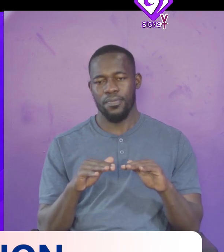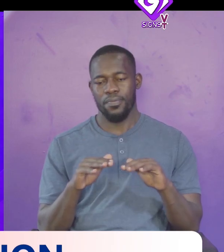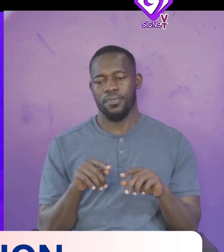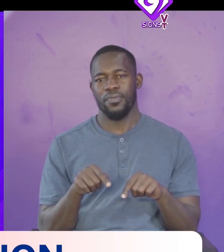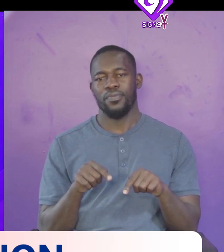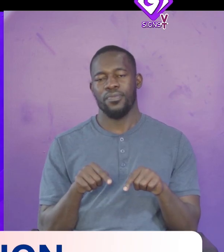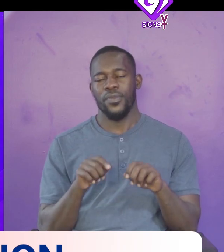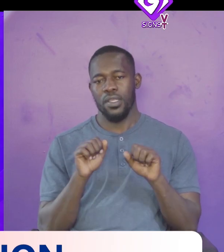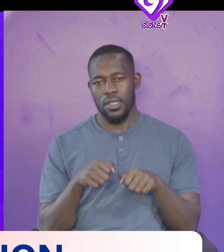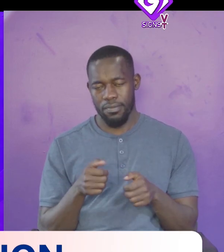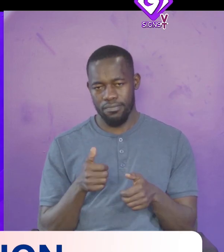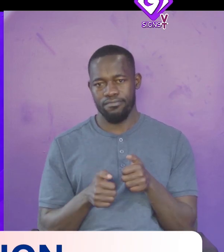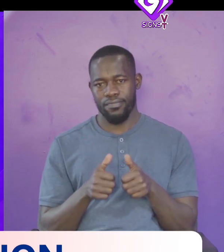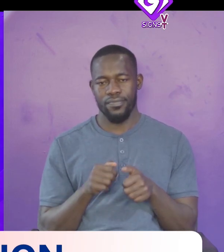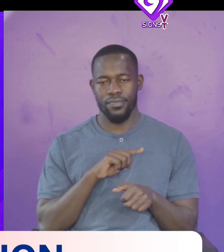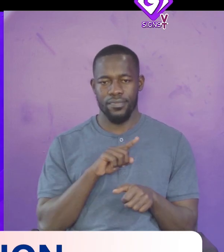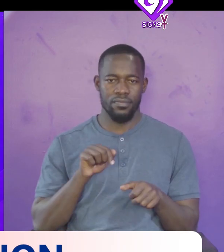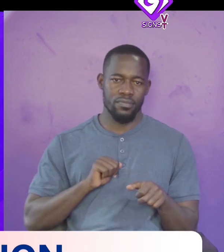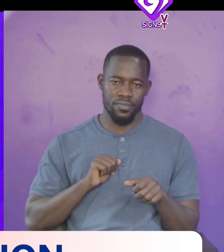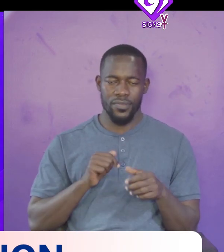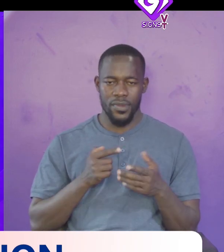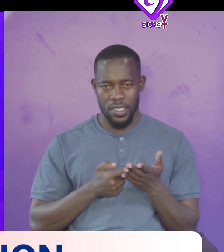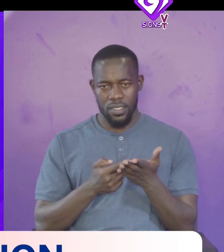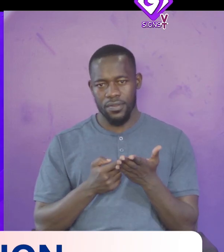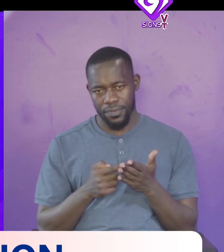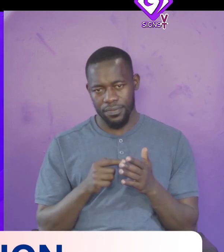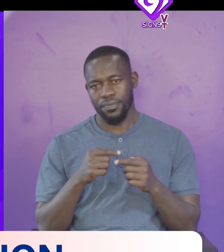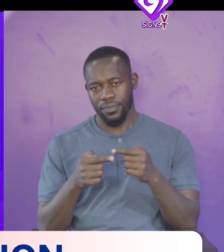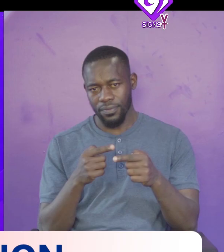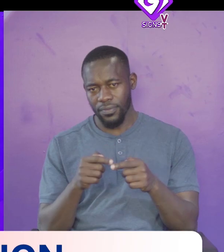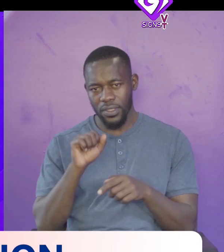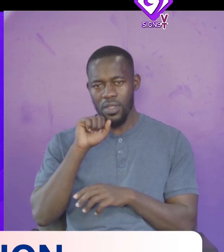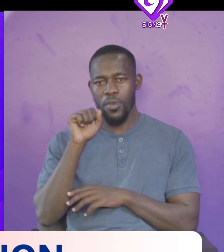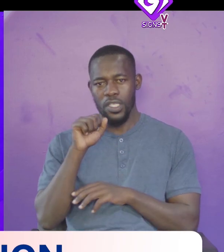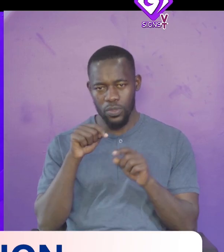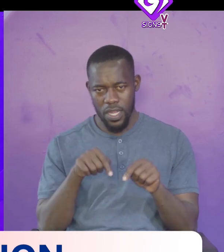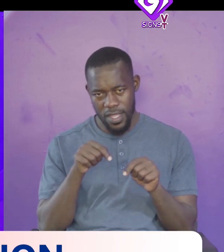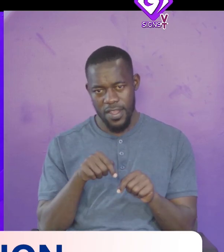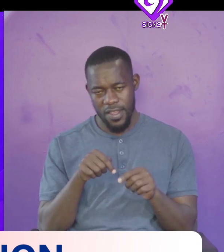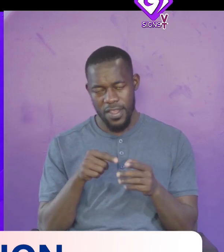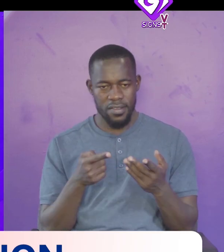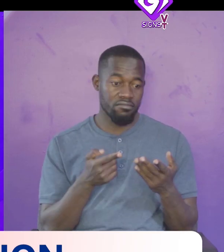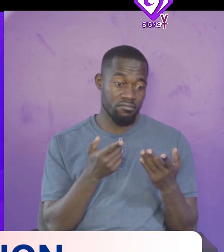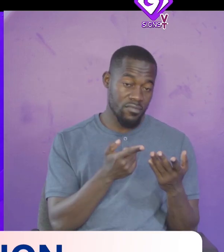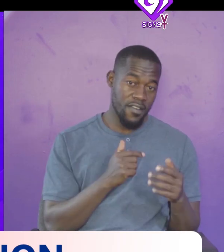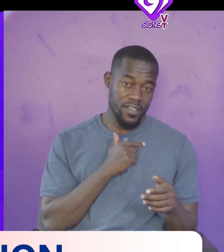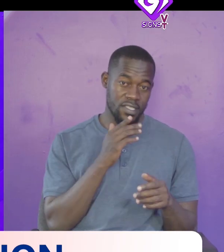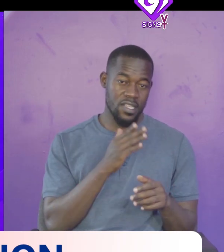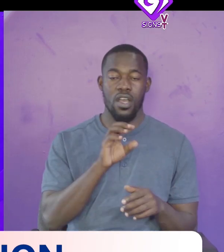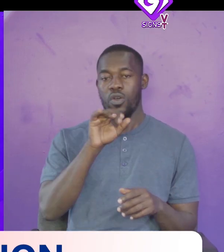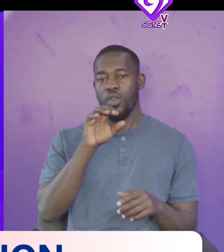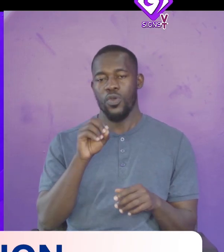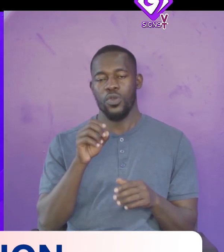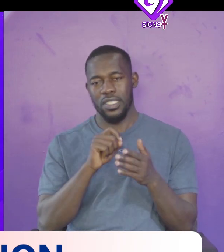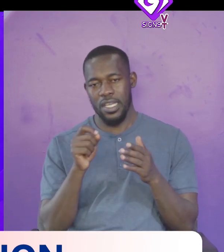011980384. Let the conversation continue. This has been Politics Today. We have been with Nicholas Oyoo, Secretary General, Free